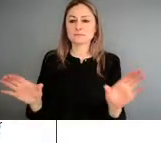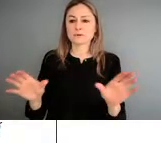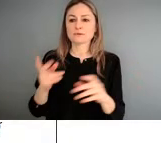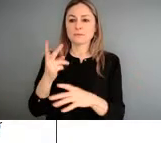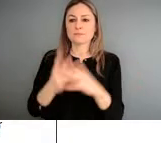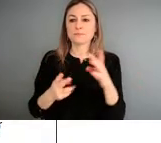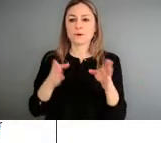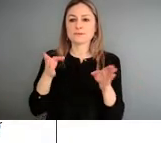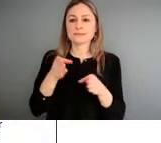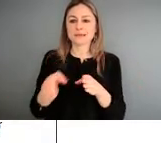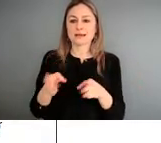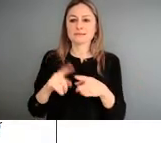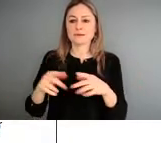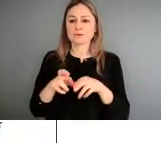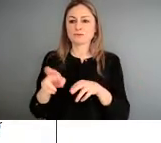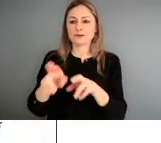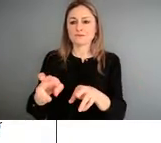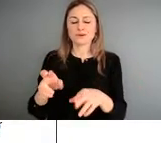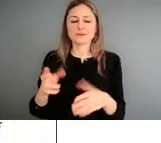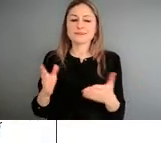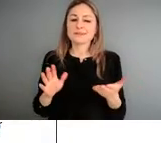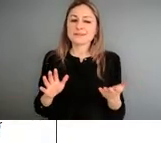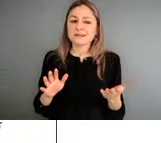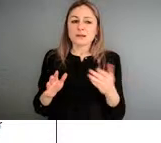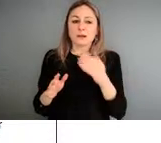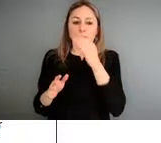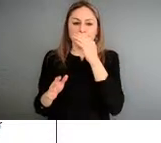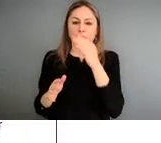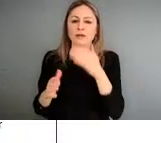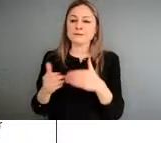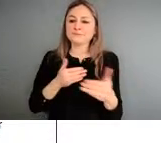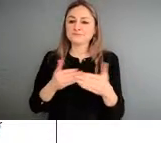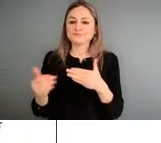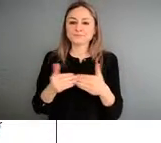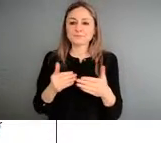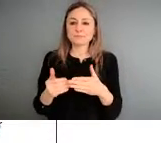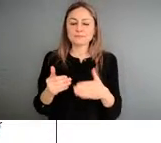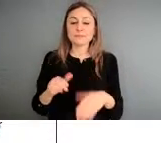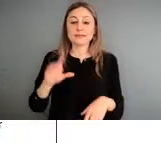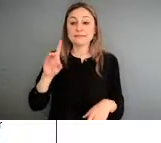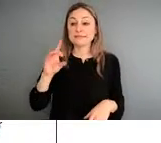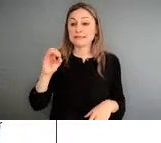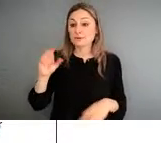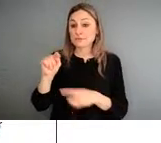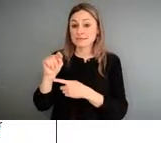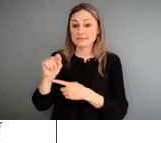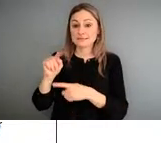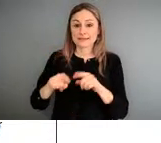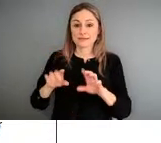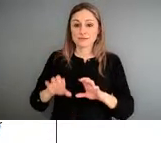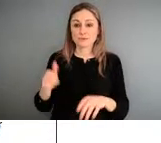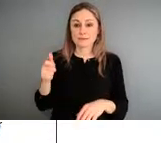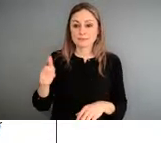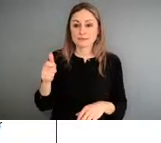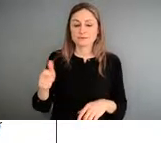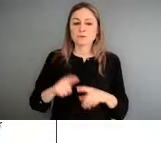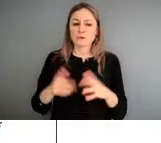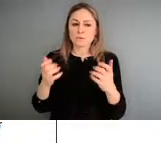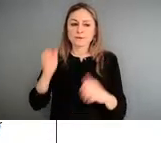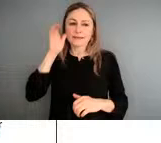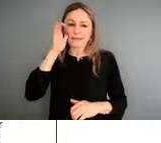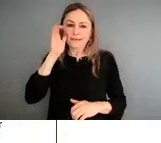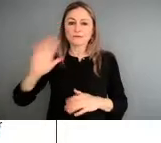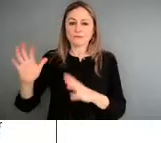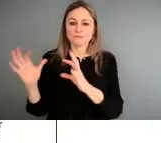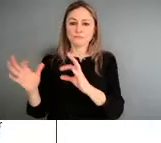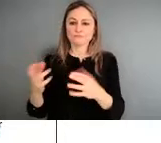some notes here that, again, even if this is something that the DOTs are not able to do directly, we still want to hear these recommendations from you